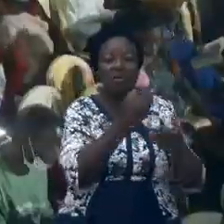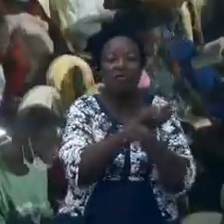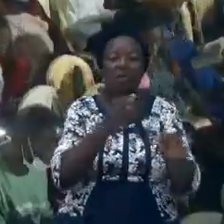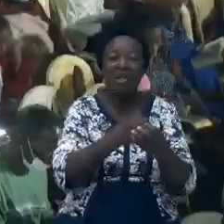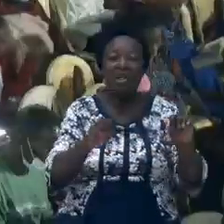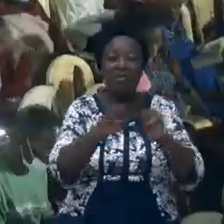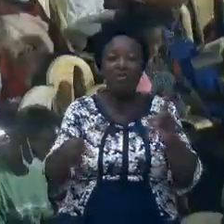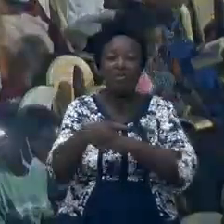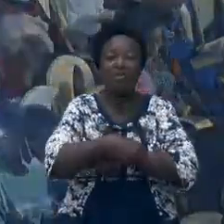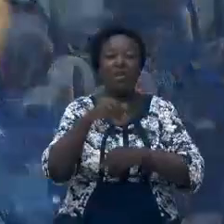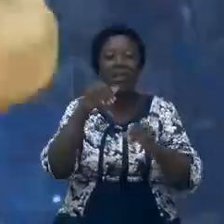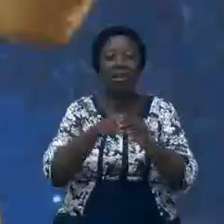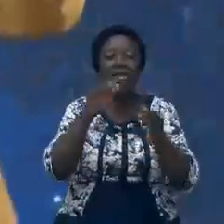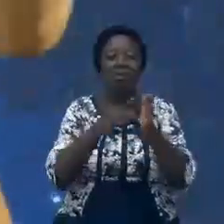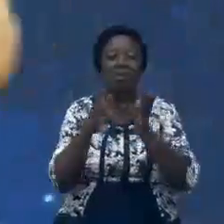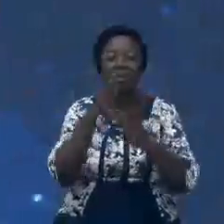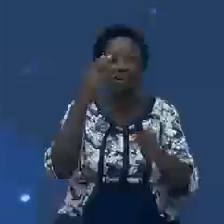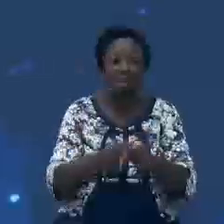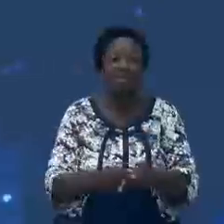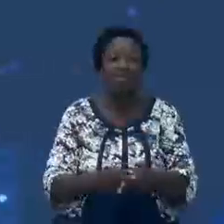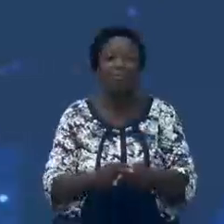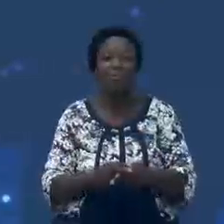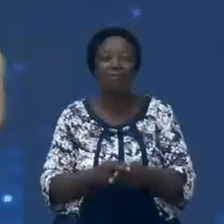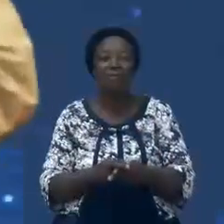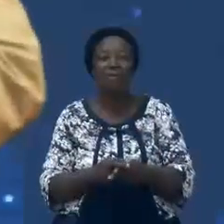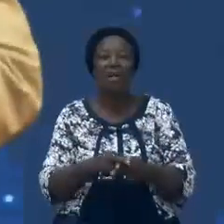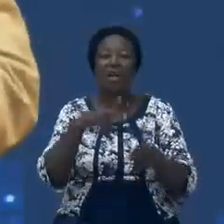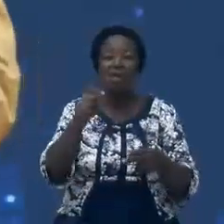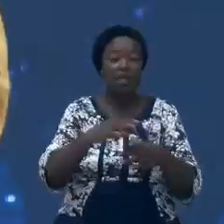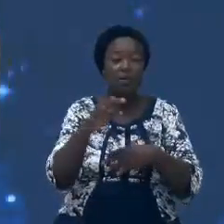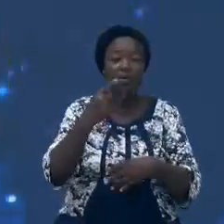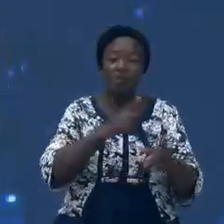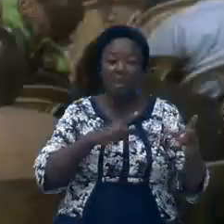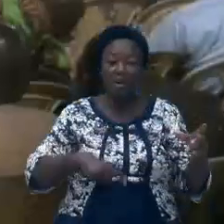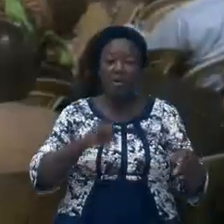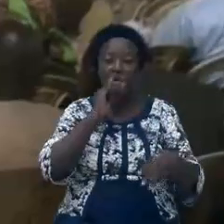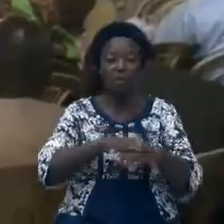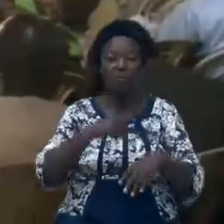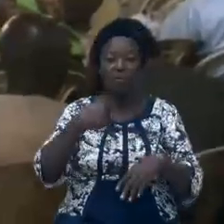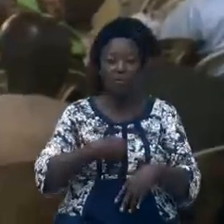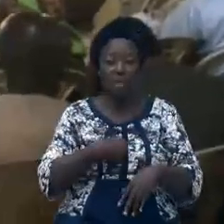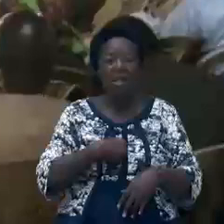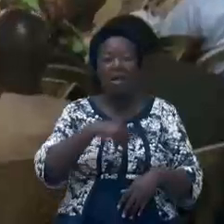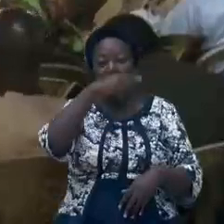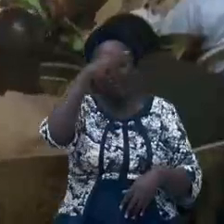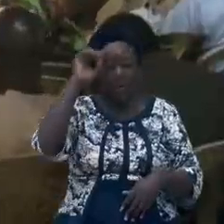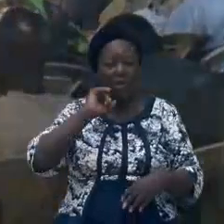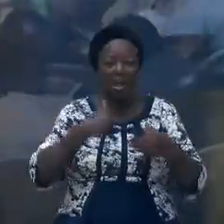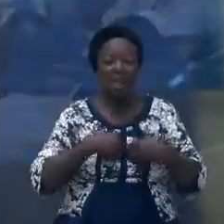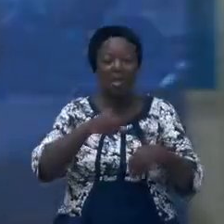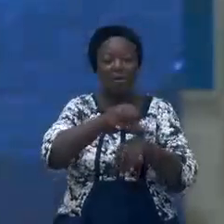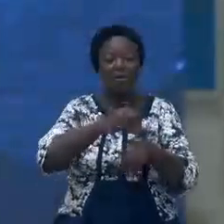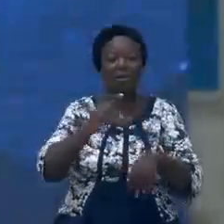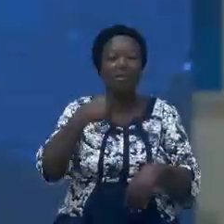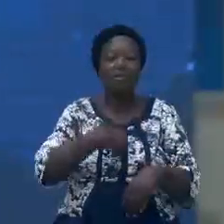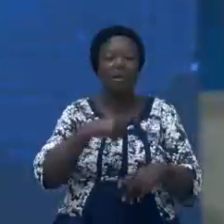abiding anointing will set you free even today in Jesus' name. The Spirit of the Lord